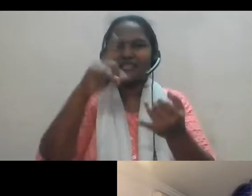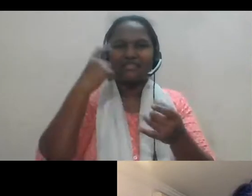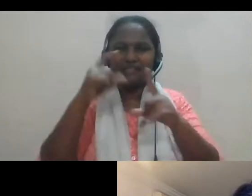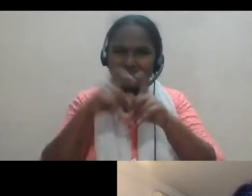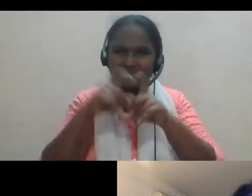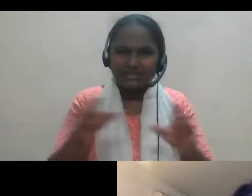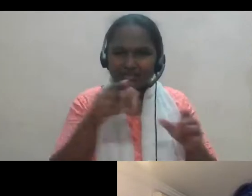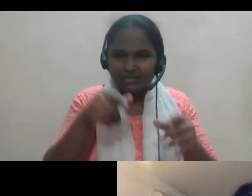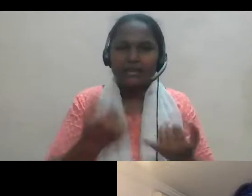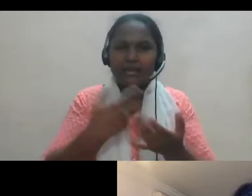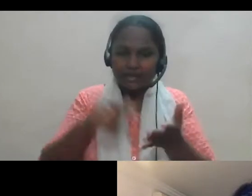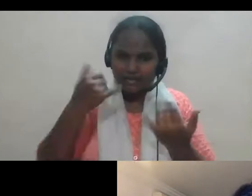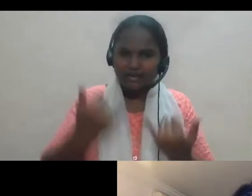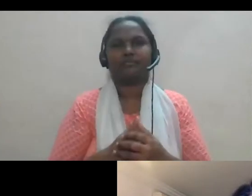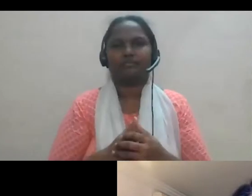right now.